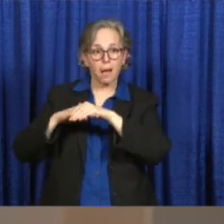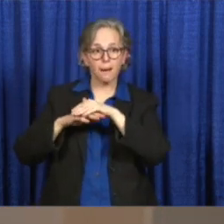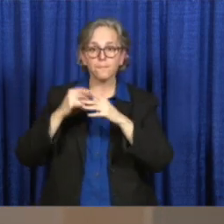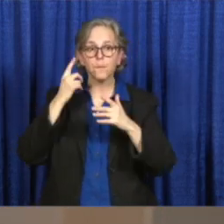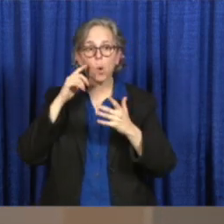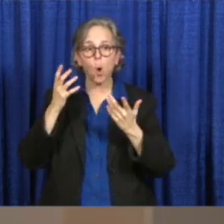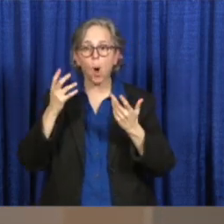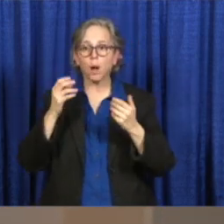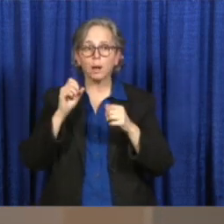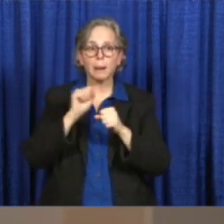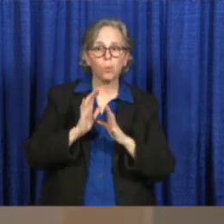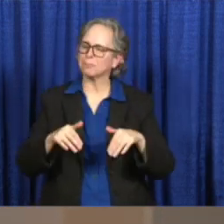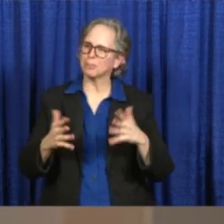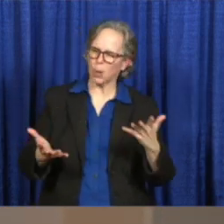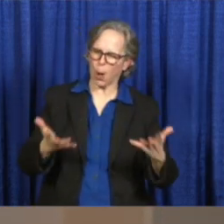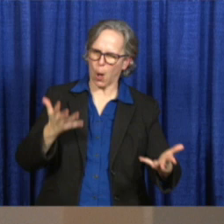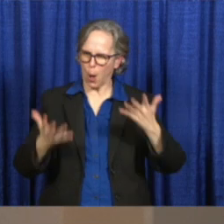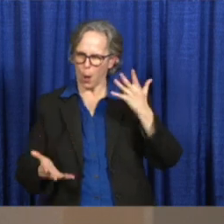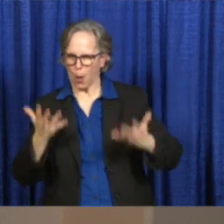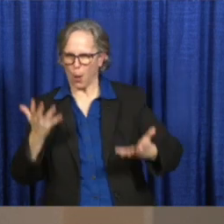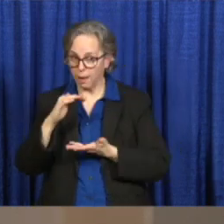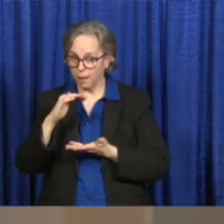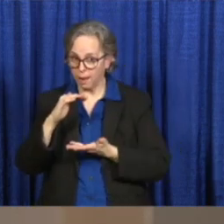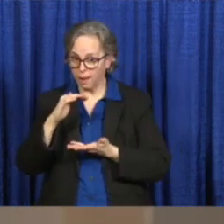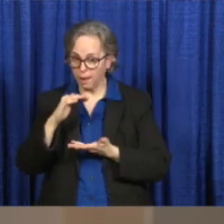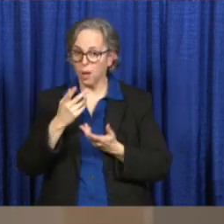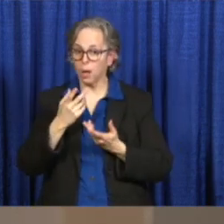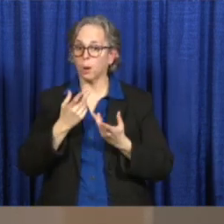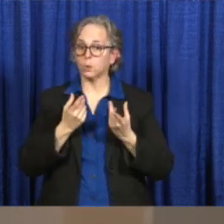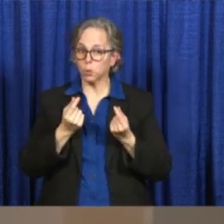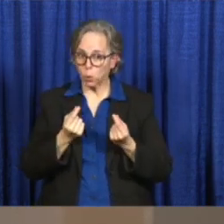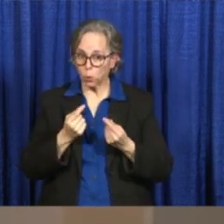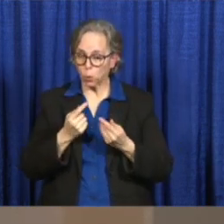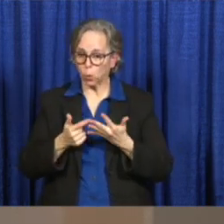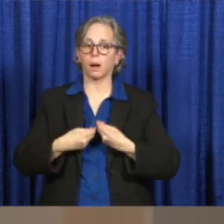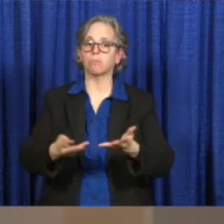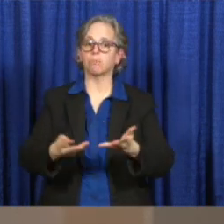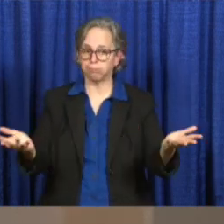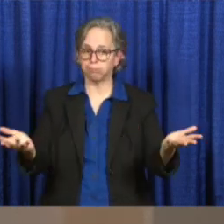For in the existing actions from the community,